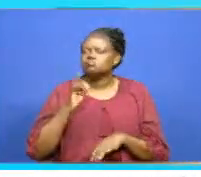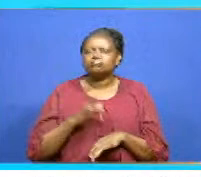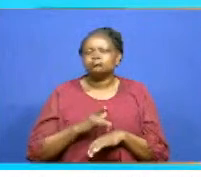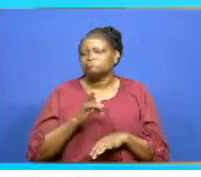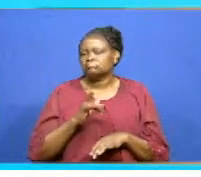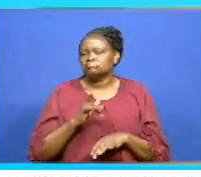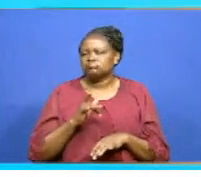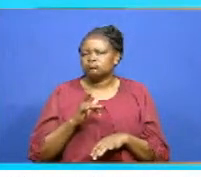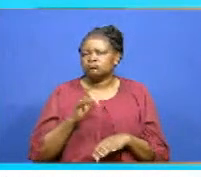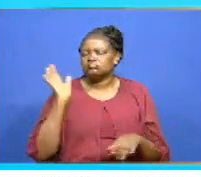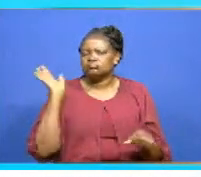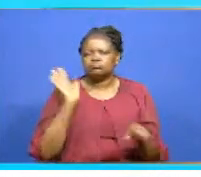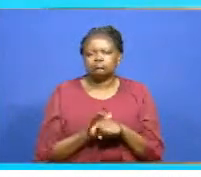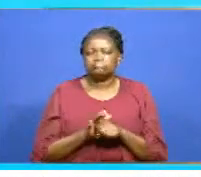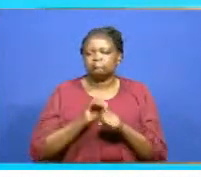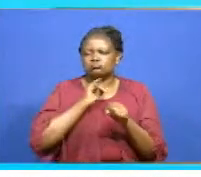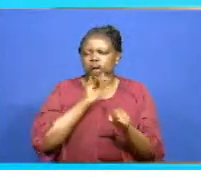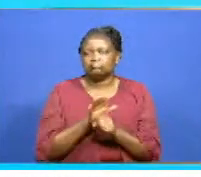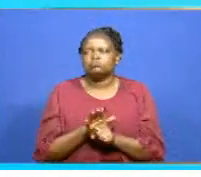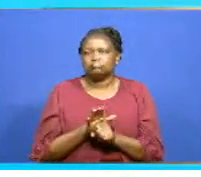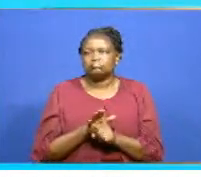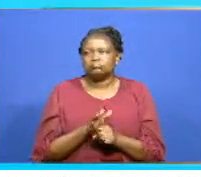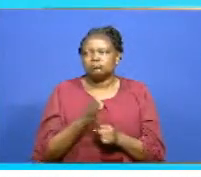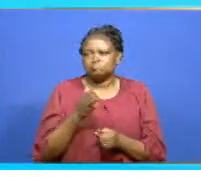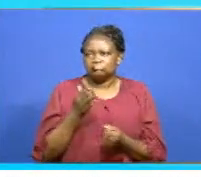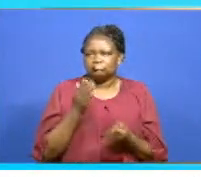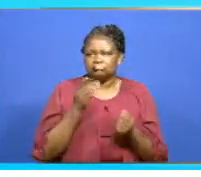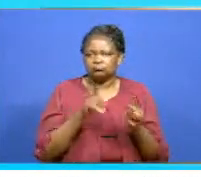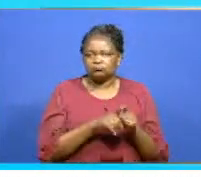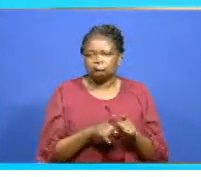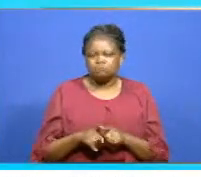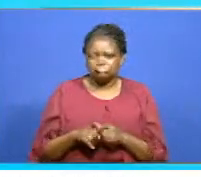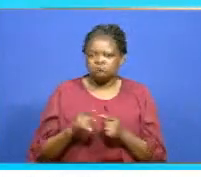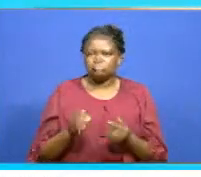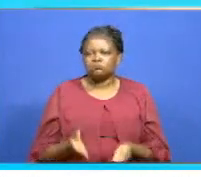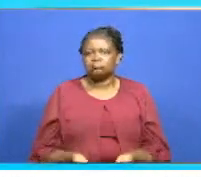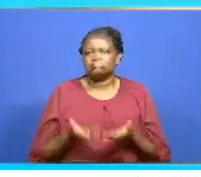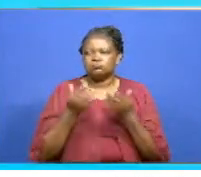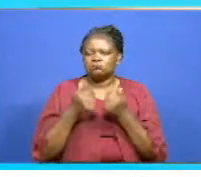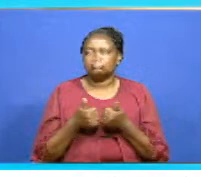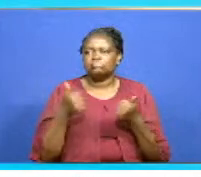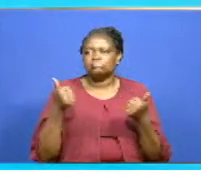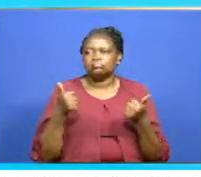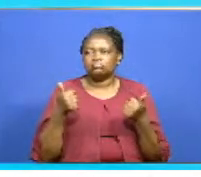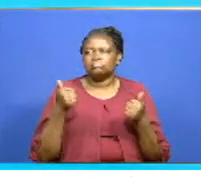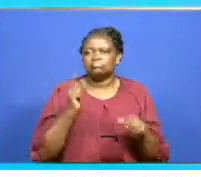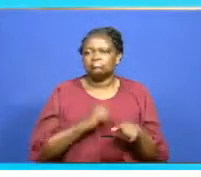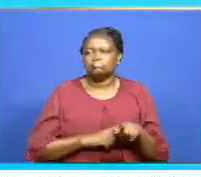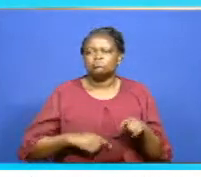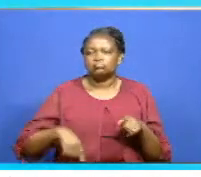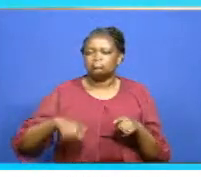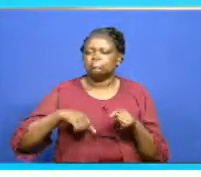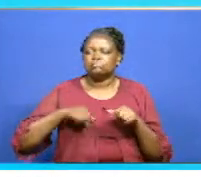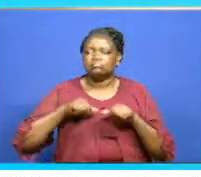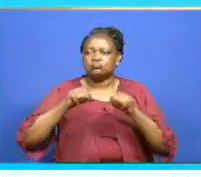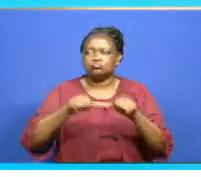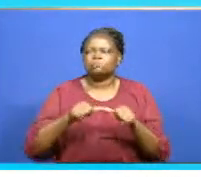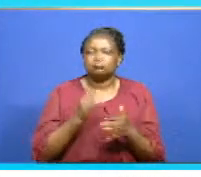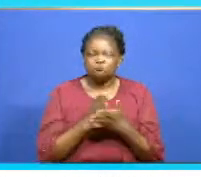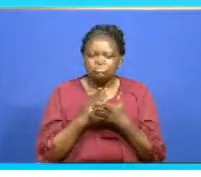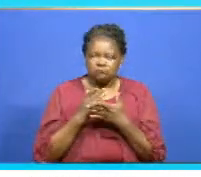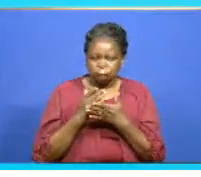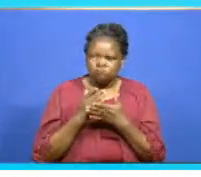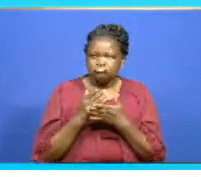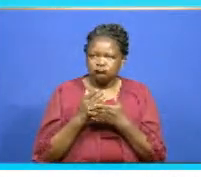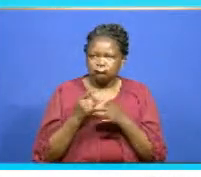COVID-19 pandemic. Hotels have closed, and of course it's recovering as we go on. And indeed, in case you joined us,